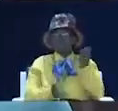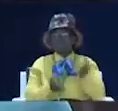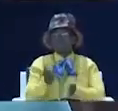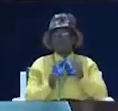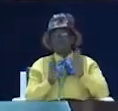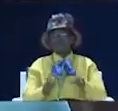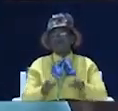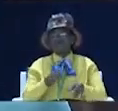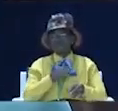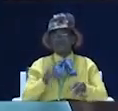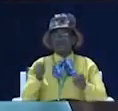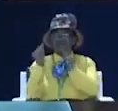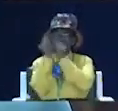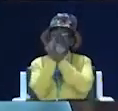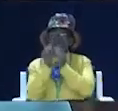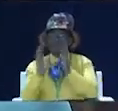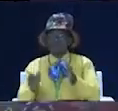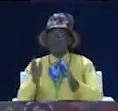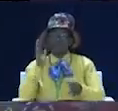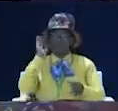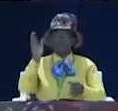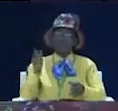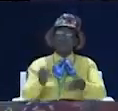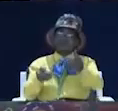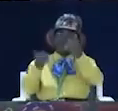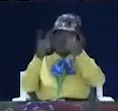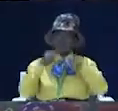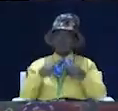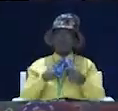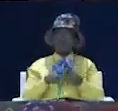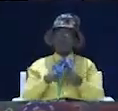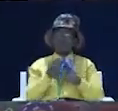And captors will come to beg.